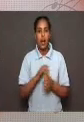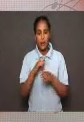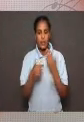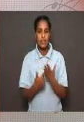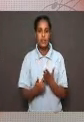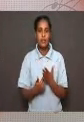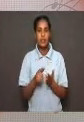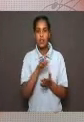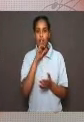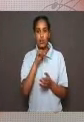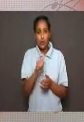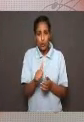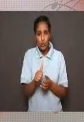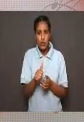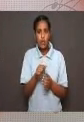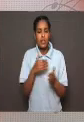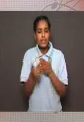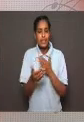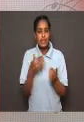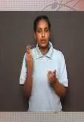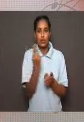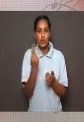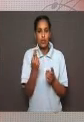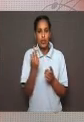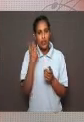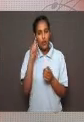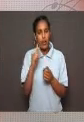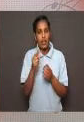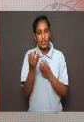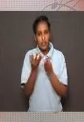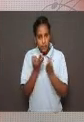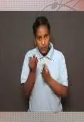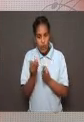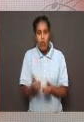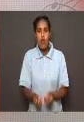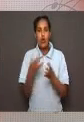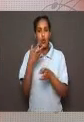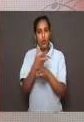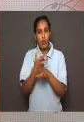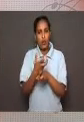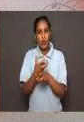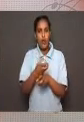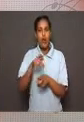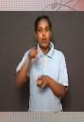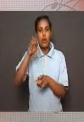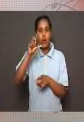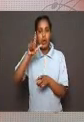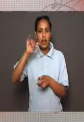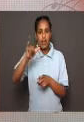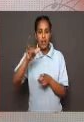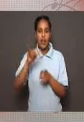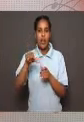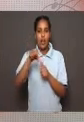However, they are not so easily used for explaining more complex polyatomic